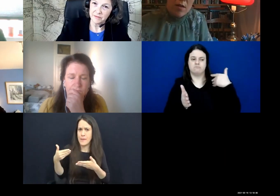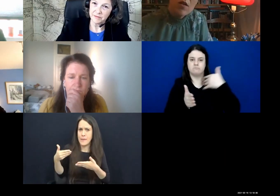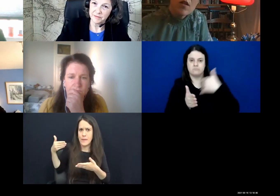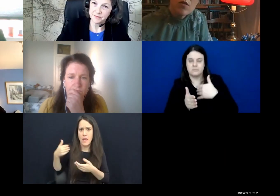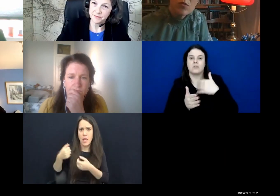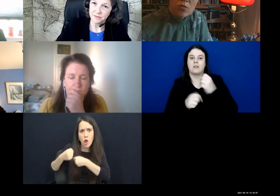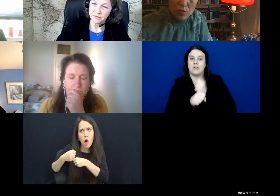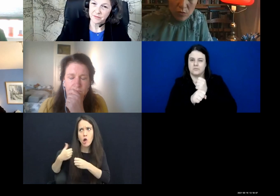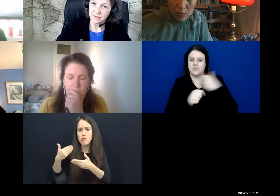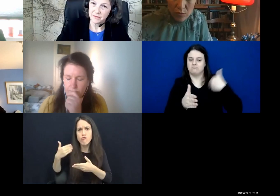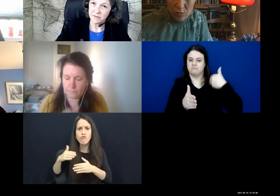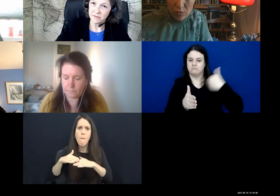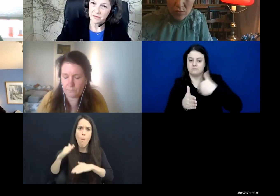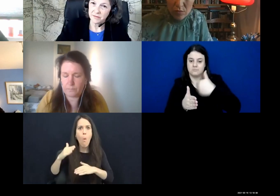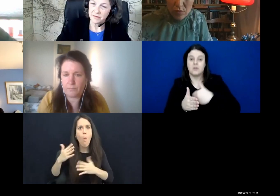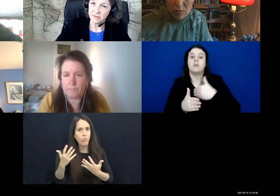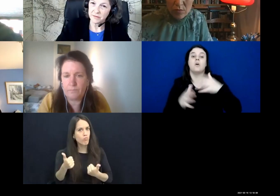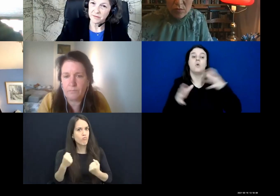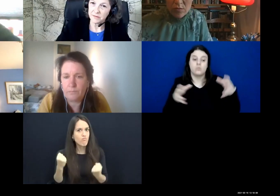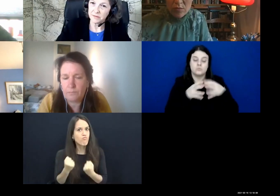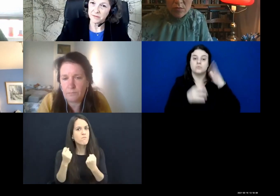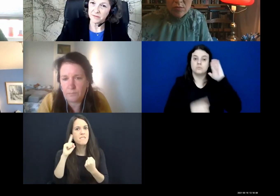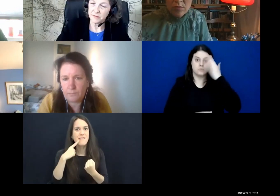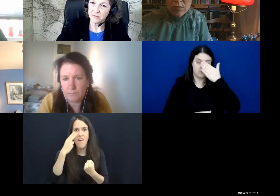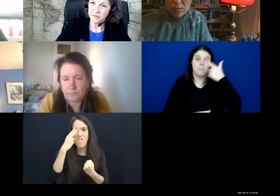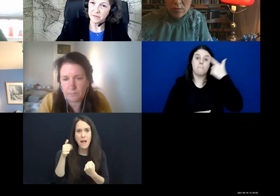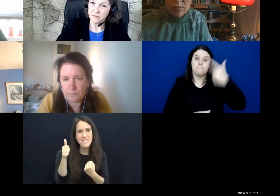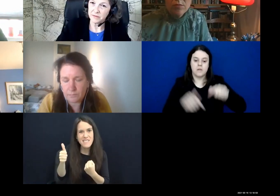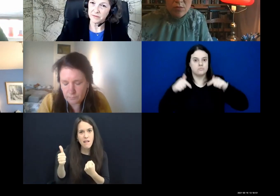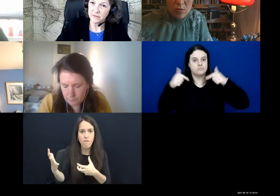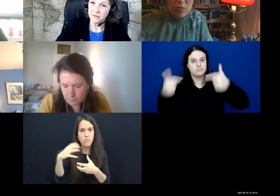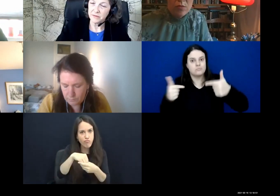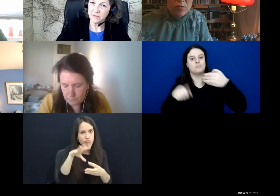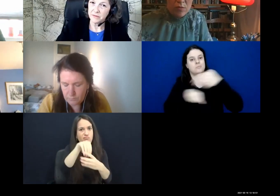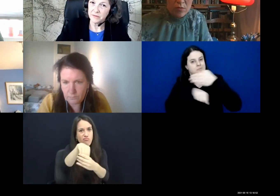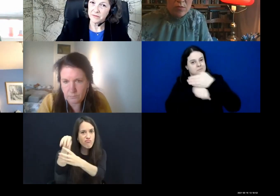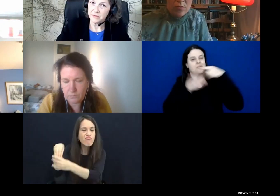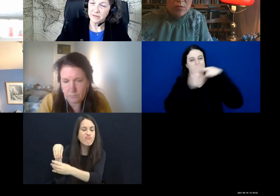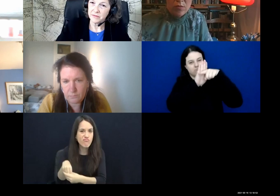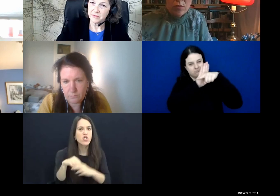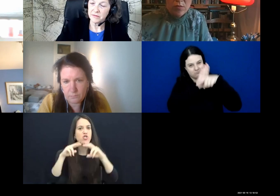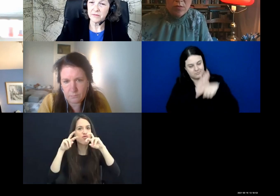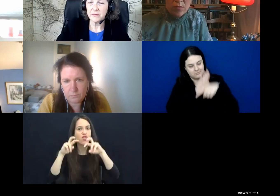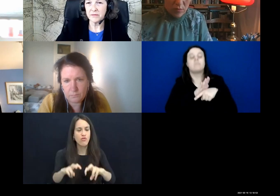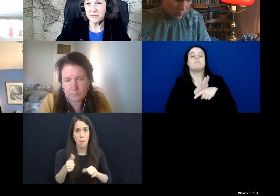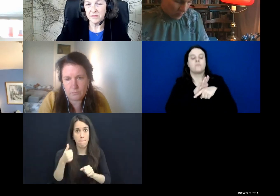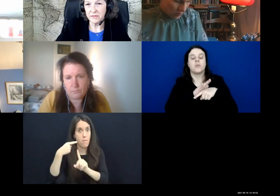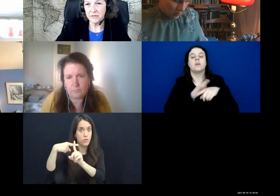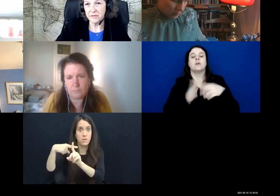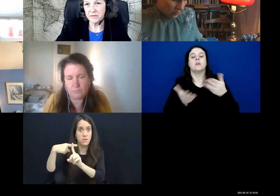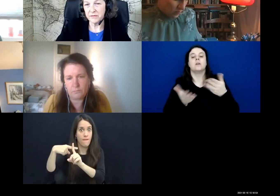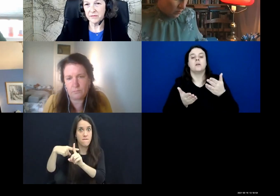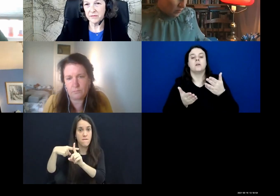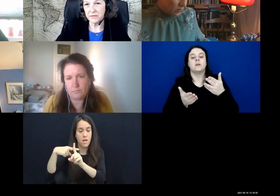years, more deafblind people becoming involved in research. And really going back to, you